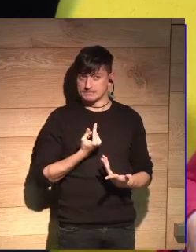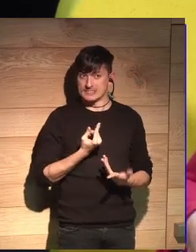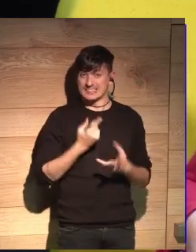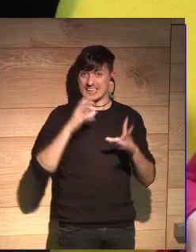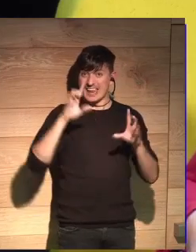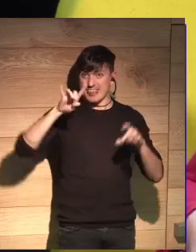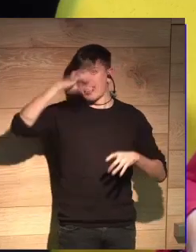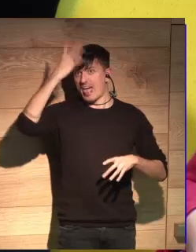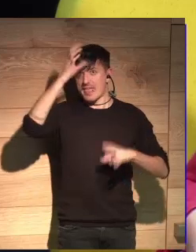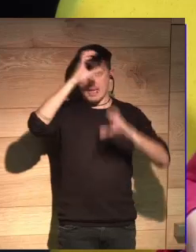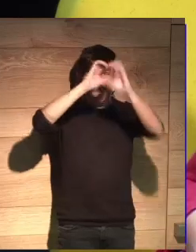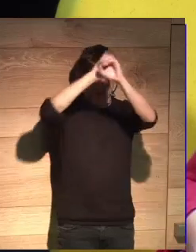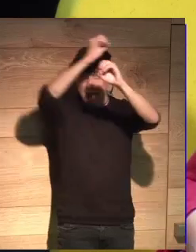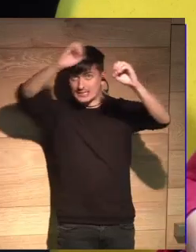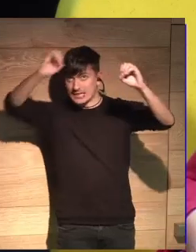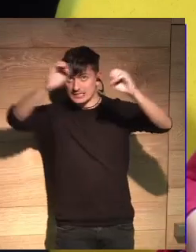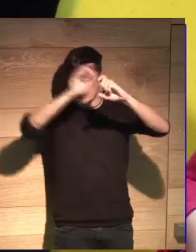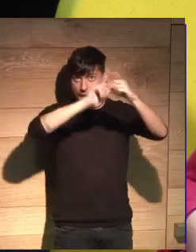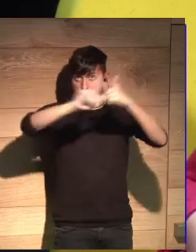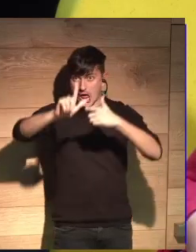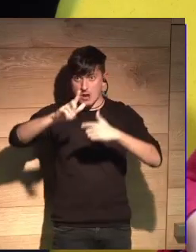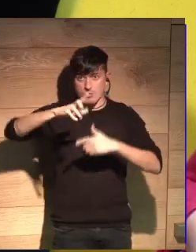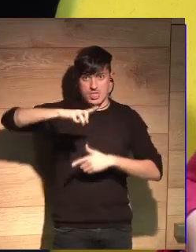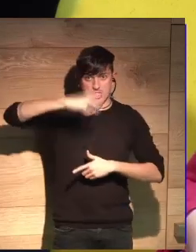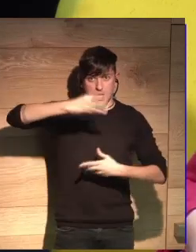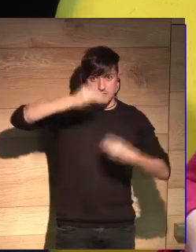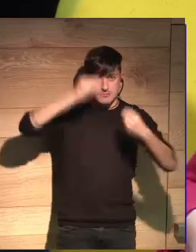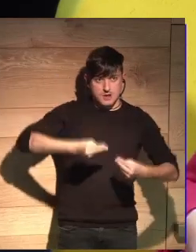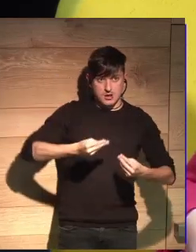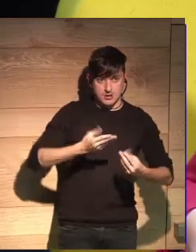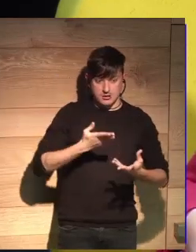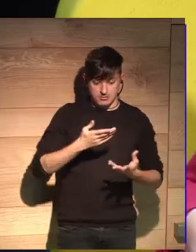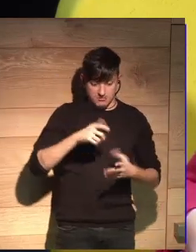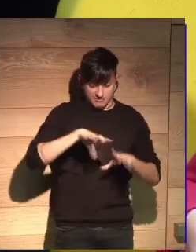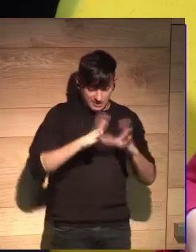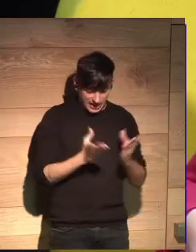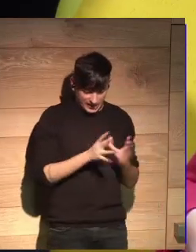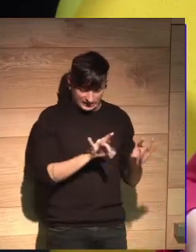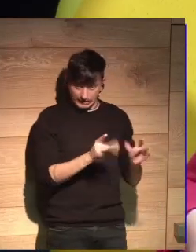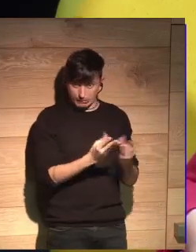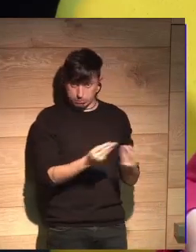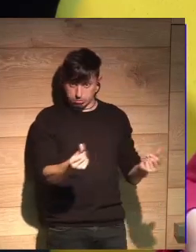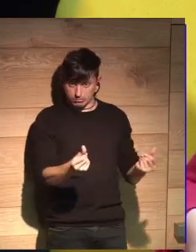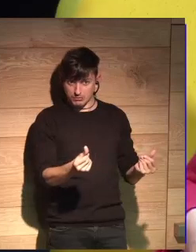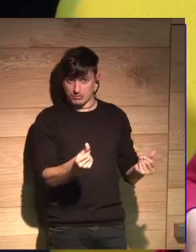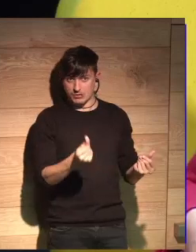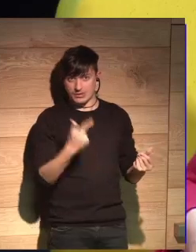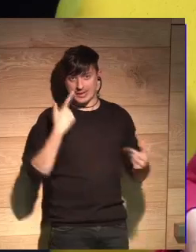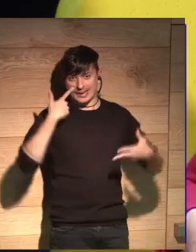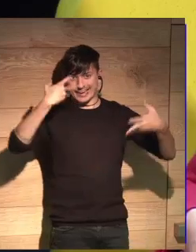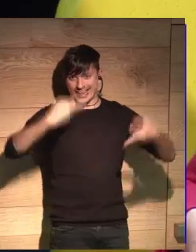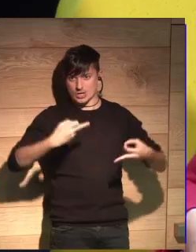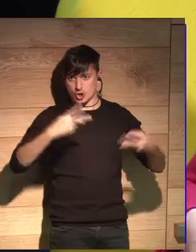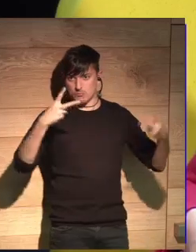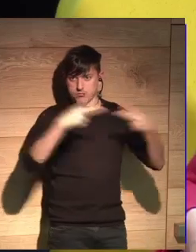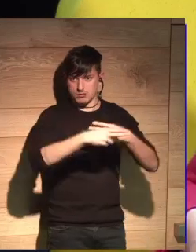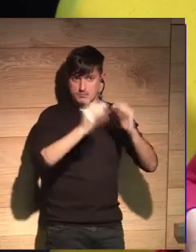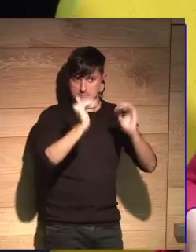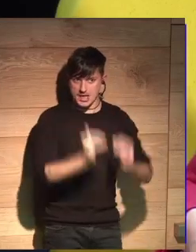That reduces the risk of us going extinct. I think it's a great goal. It's just that it's not the most cost-effective way of saving